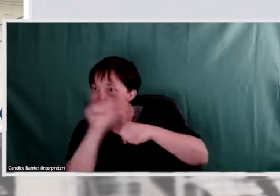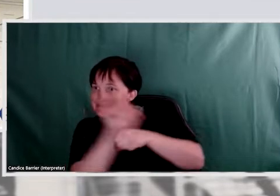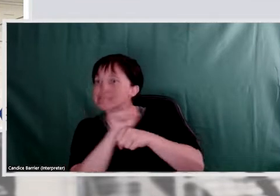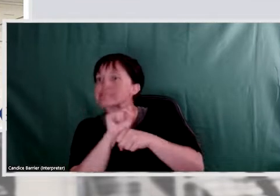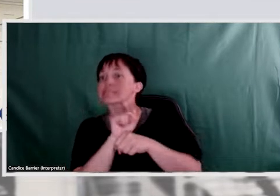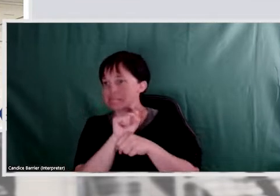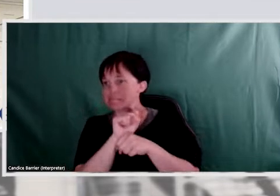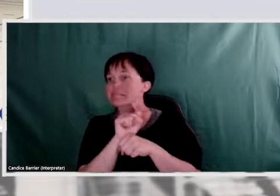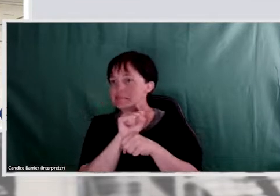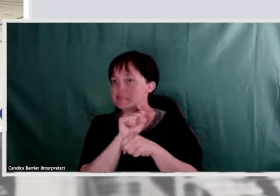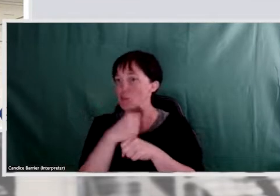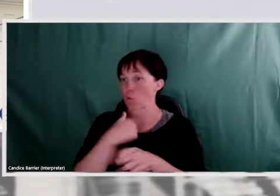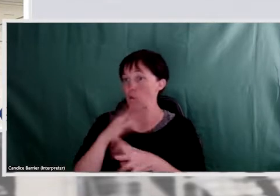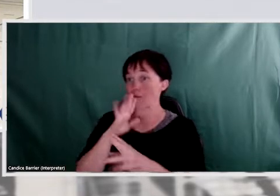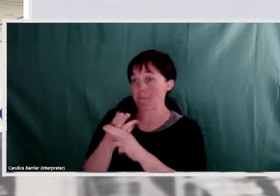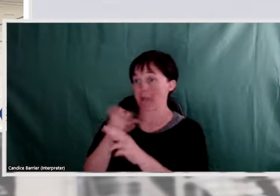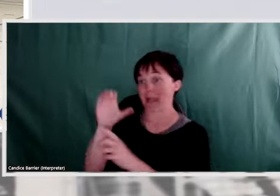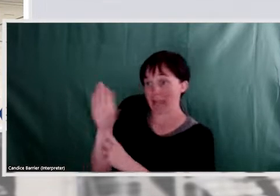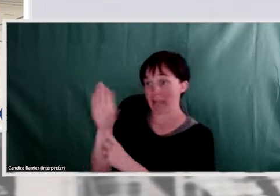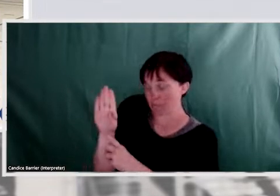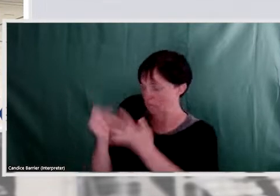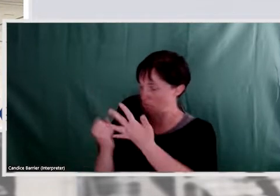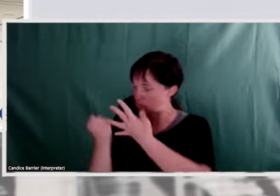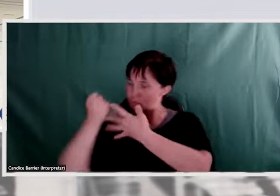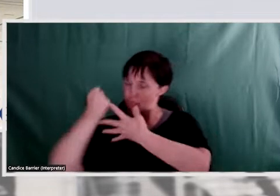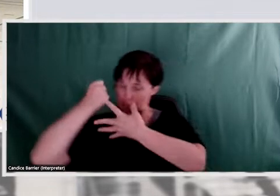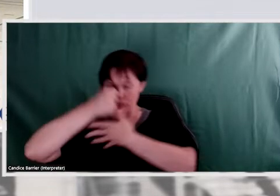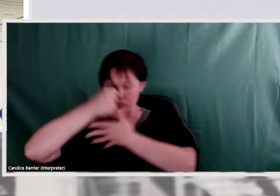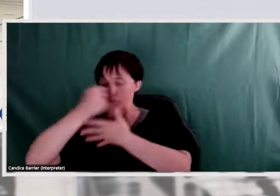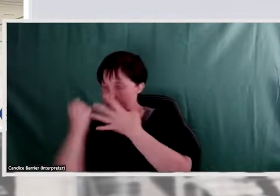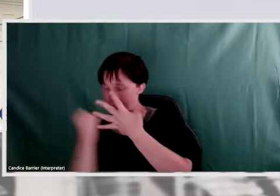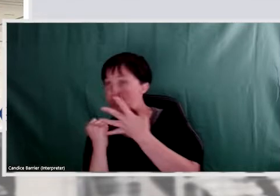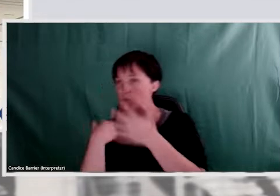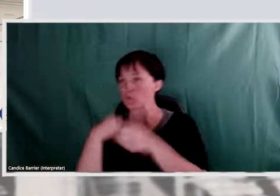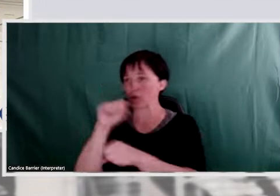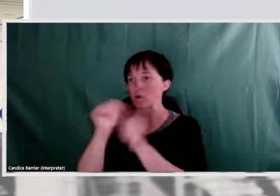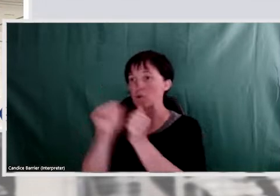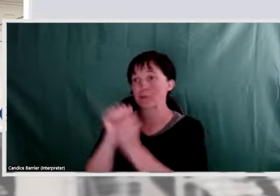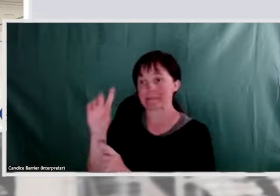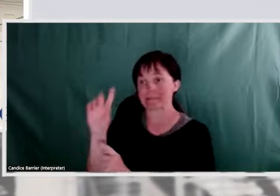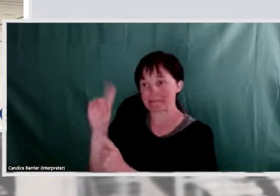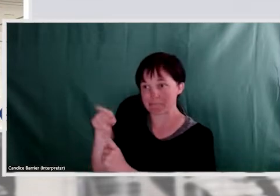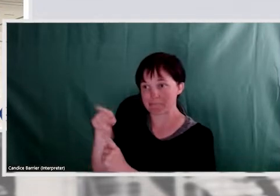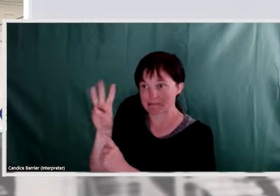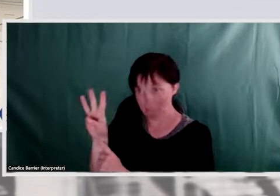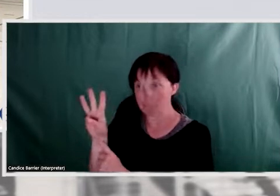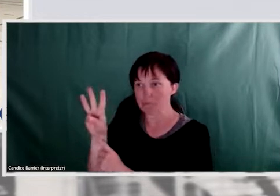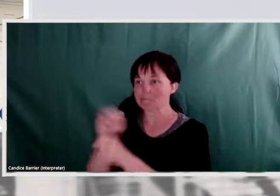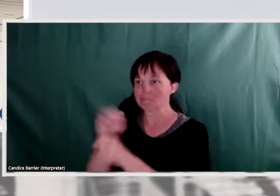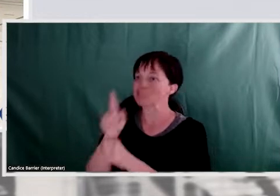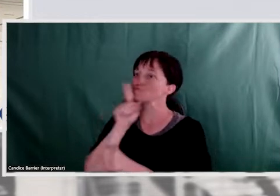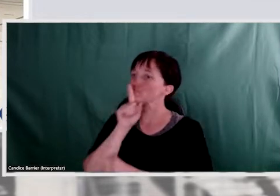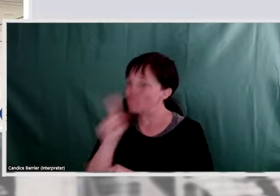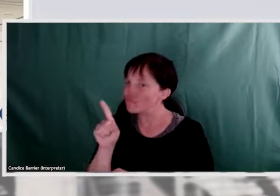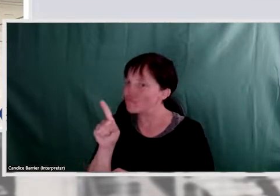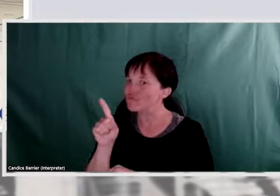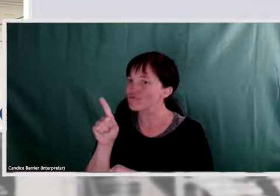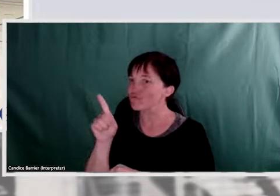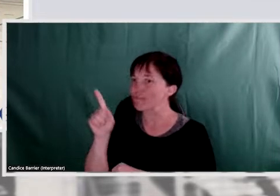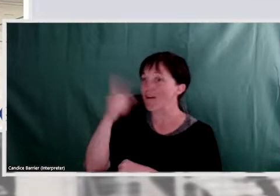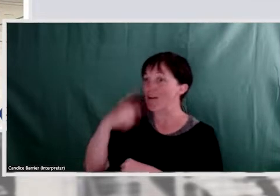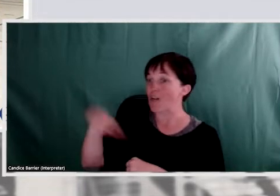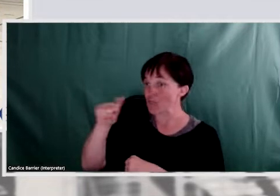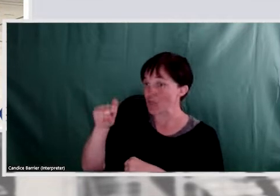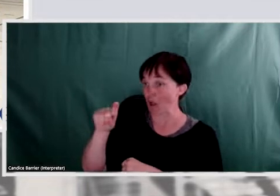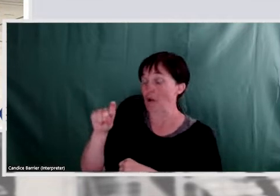about capital budget priorities, we work really closely with DPW because we want to make sure that those capital